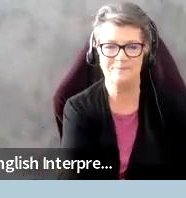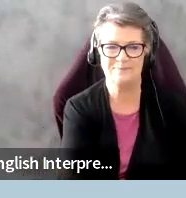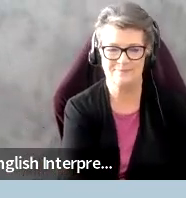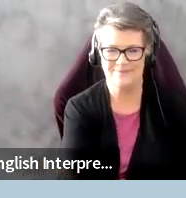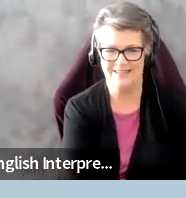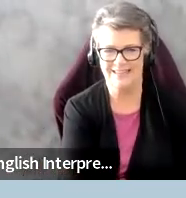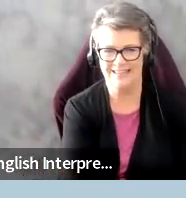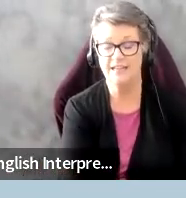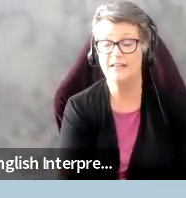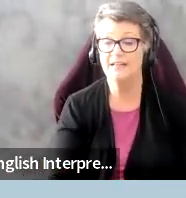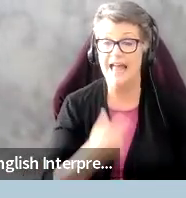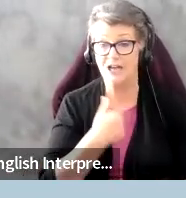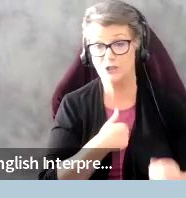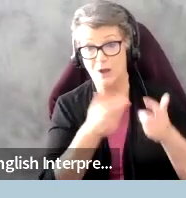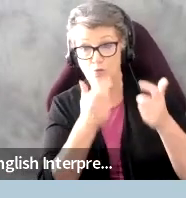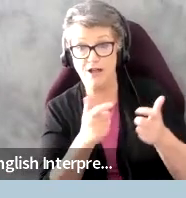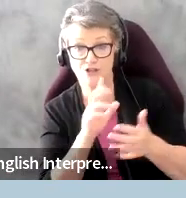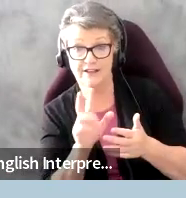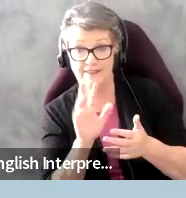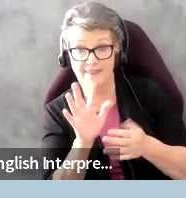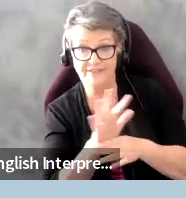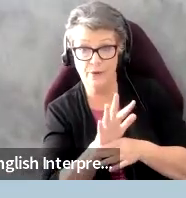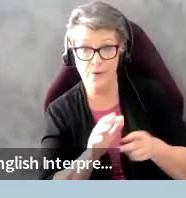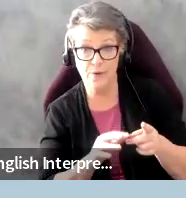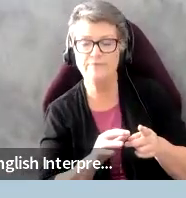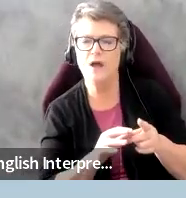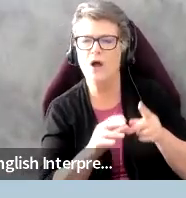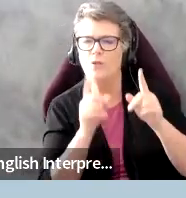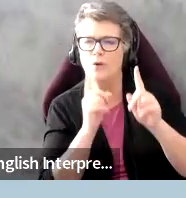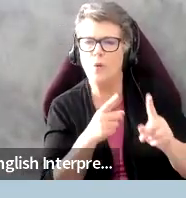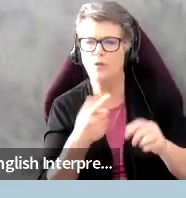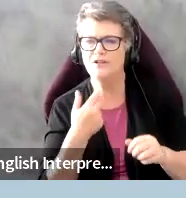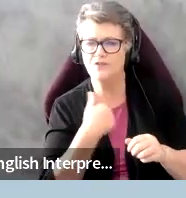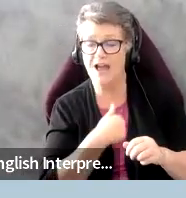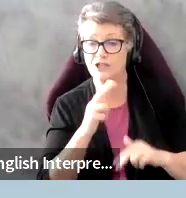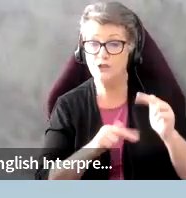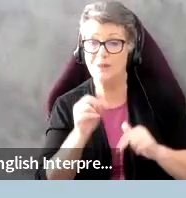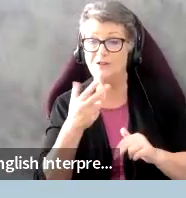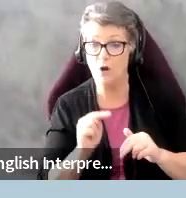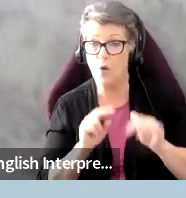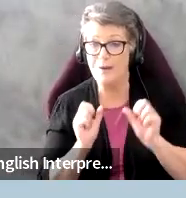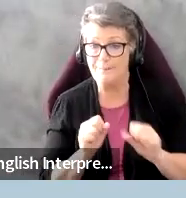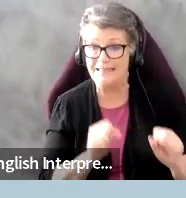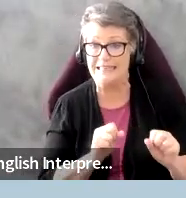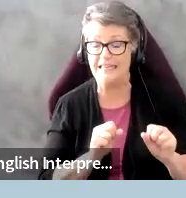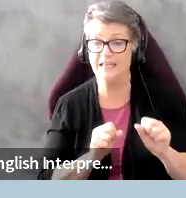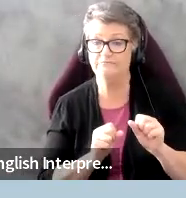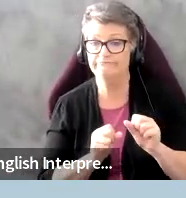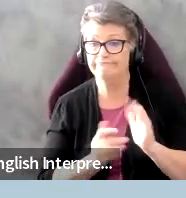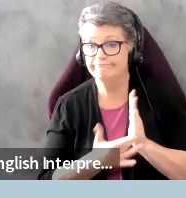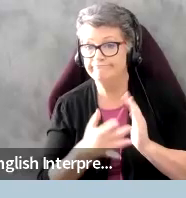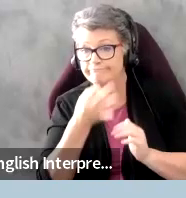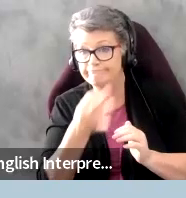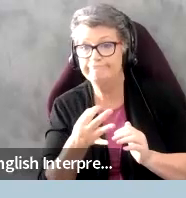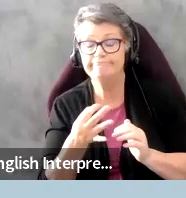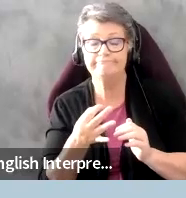So as we are viewing the video clip, again, the goal here is for us to build our own capacity, awareness, expertise,